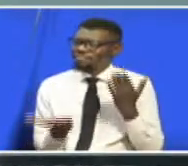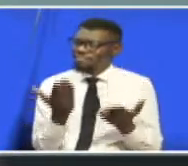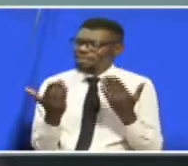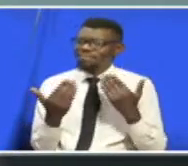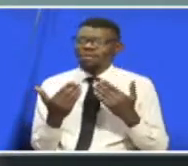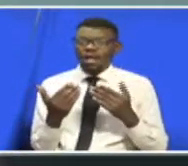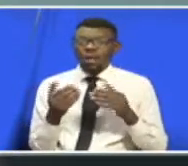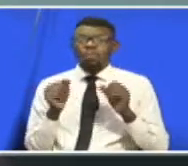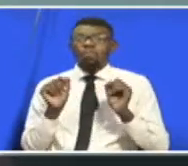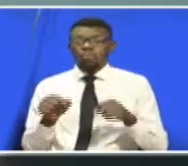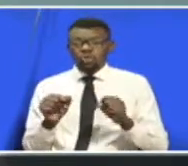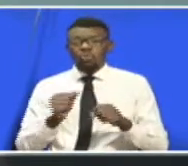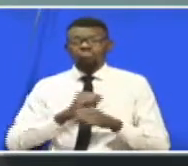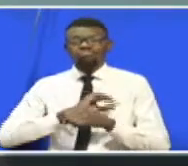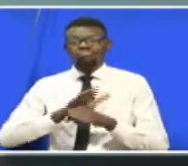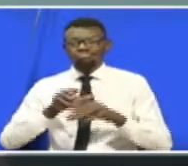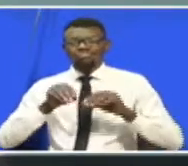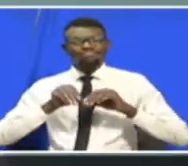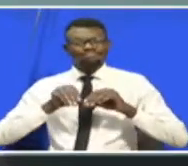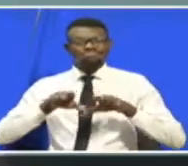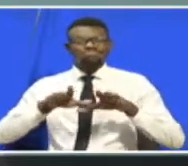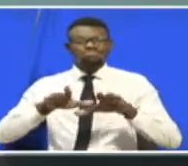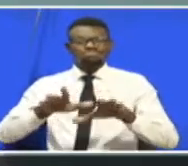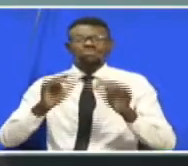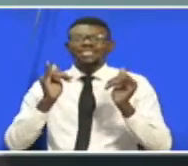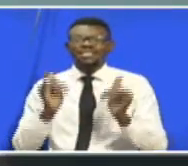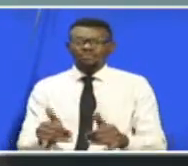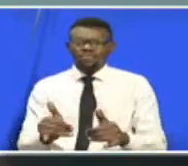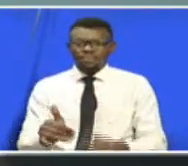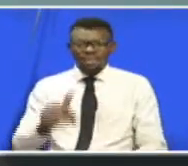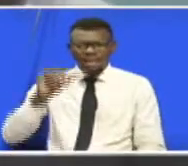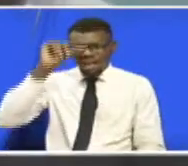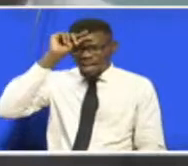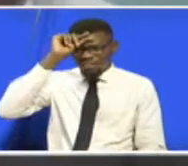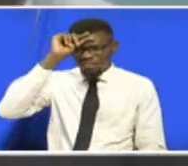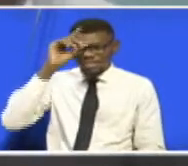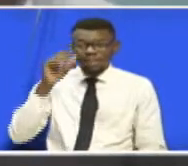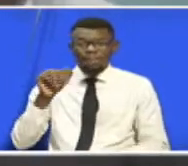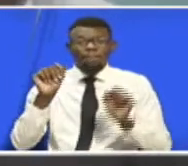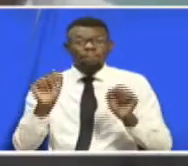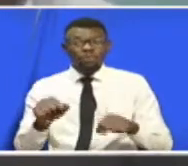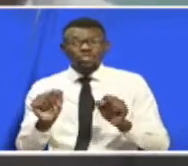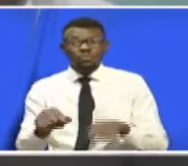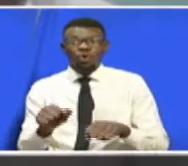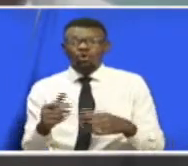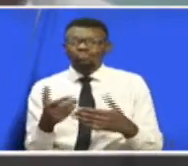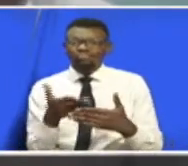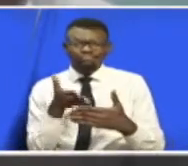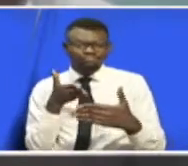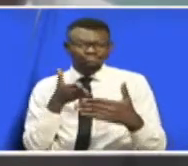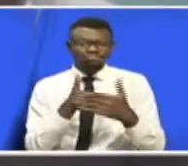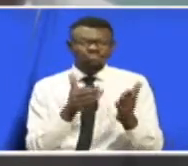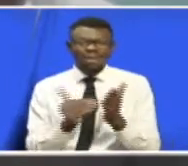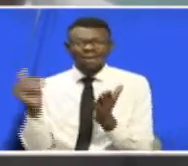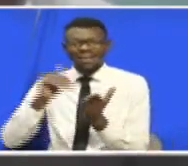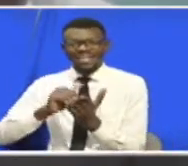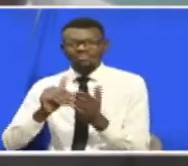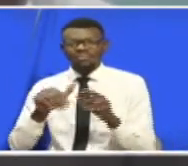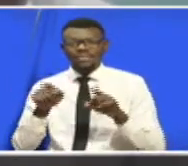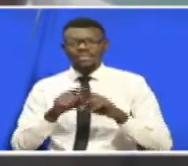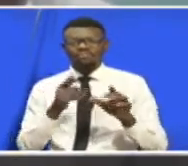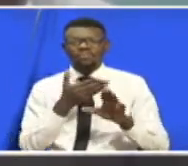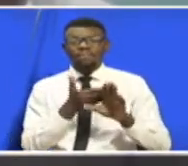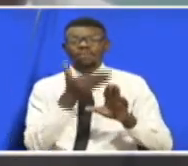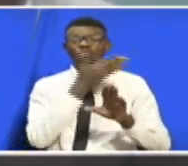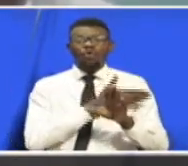wave, picking up. Okay. Now, the greatest fear, of course, is that the government may be forced to reintroduce restrictions like those we were under a few